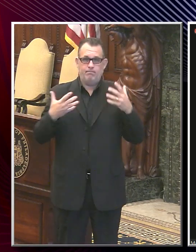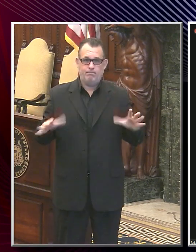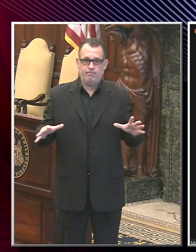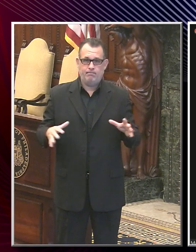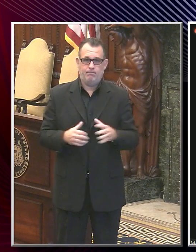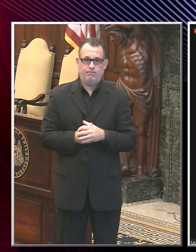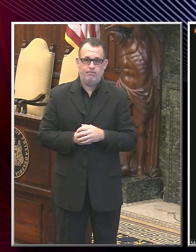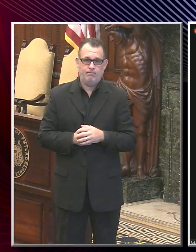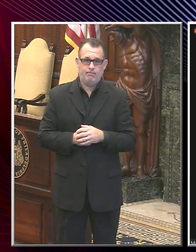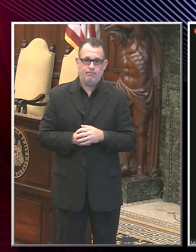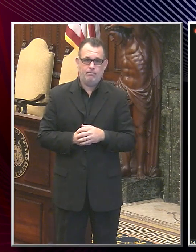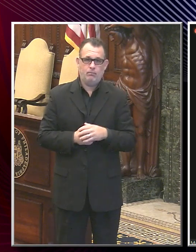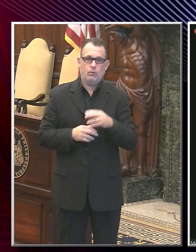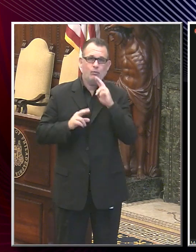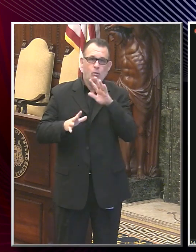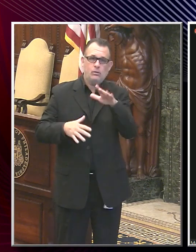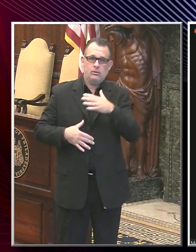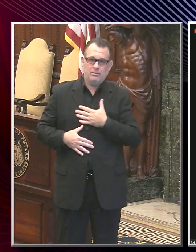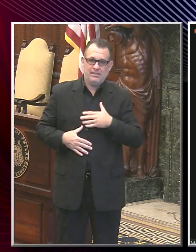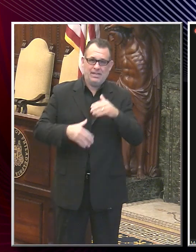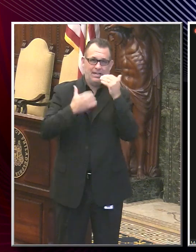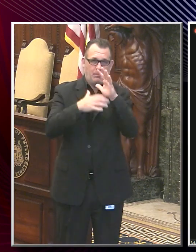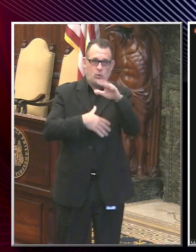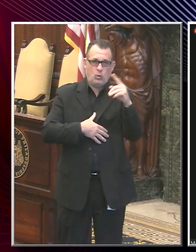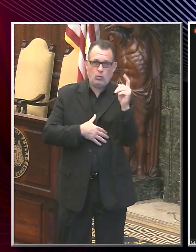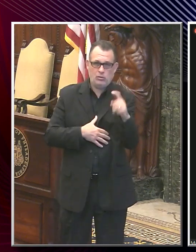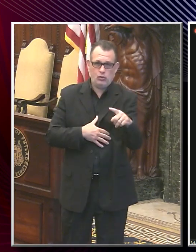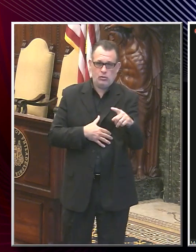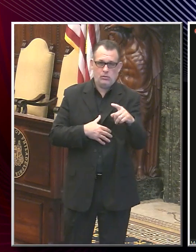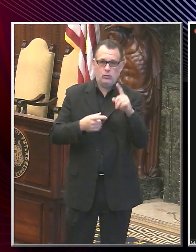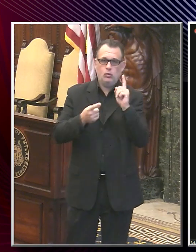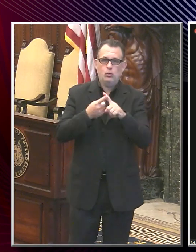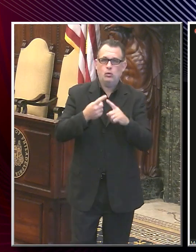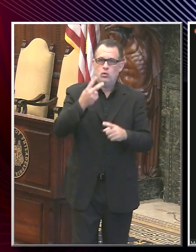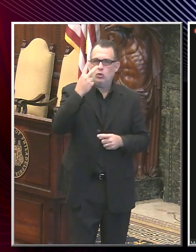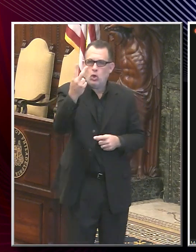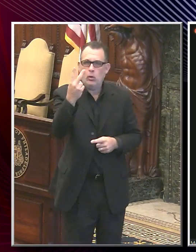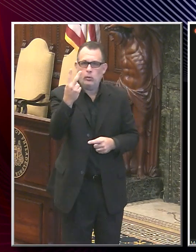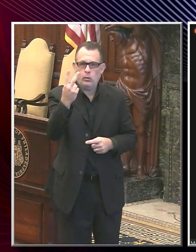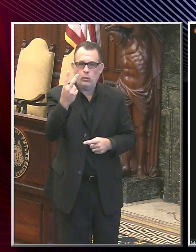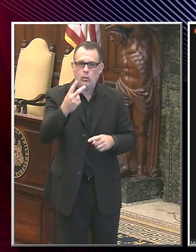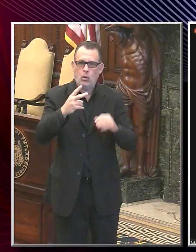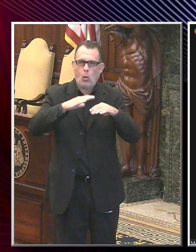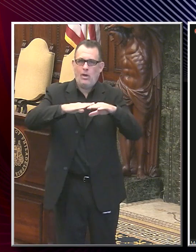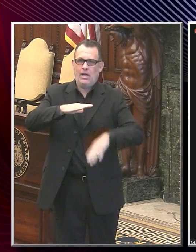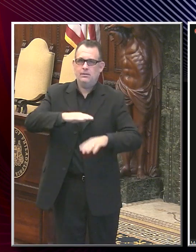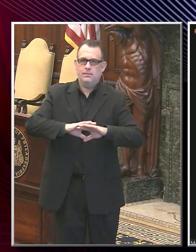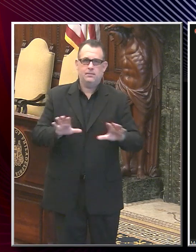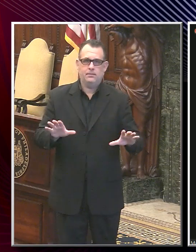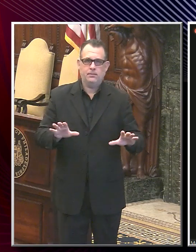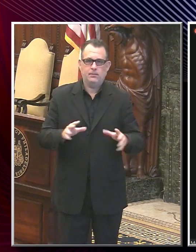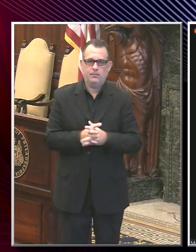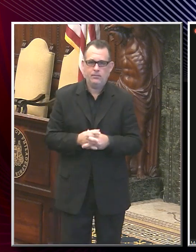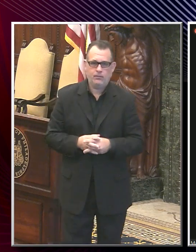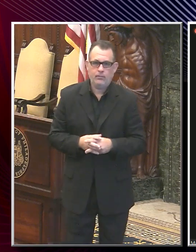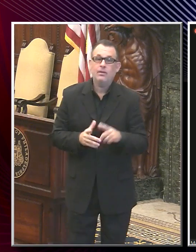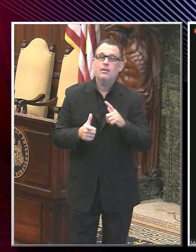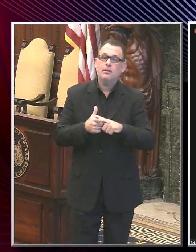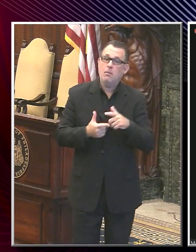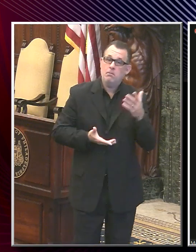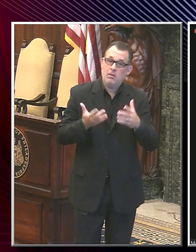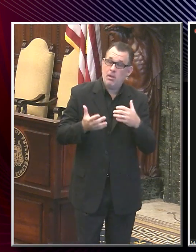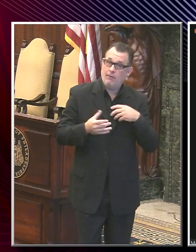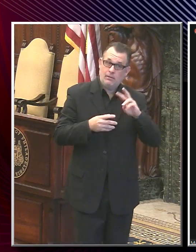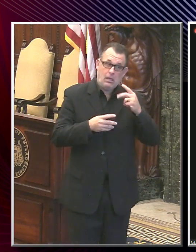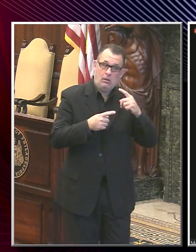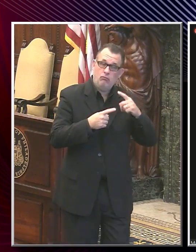ask reporters today to limit their questions to 2 or fewer, and then we'll get to a second round if we have